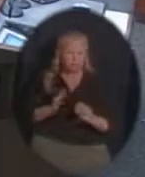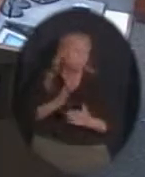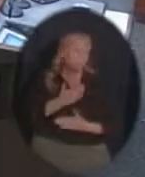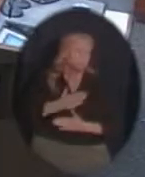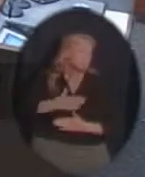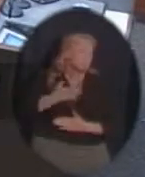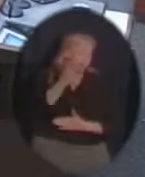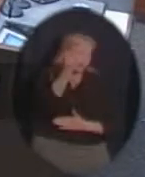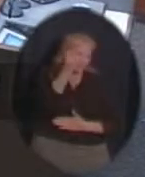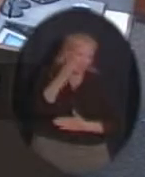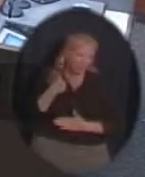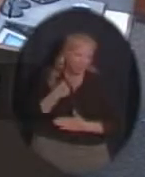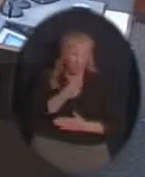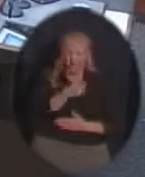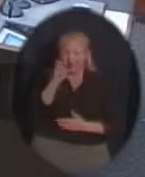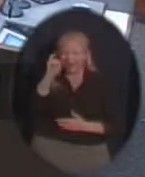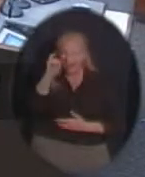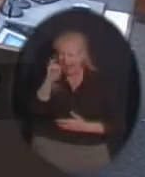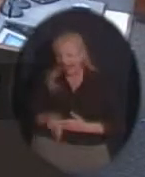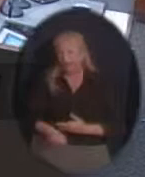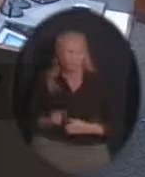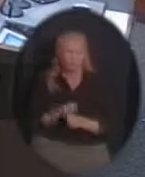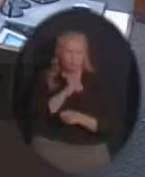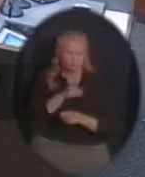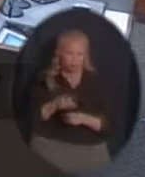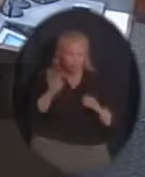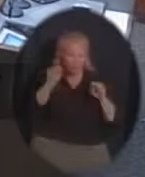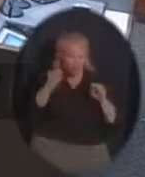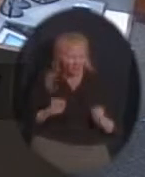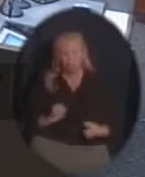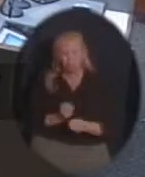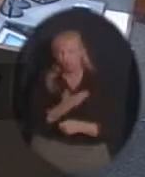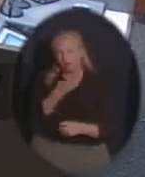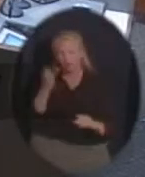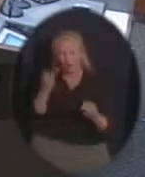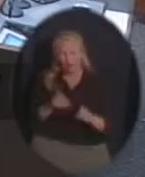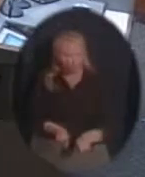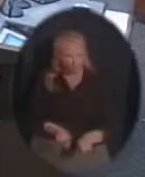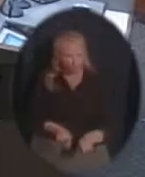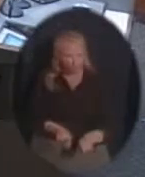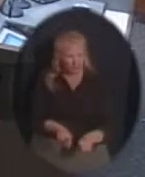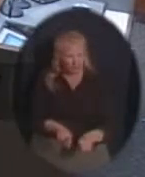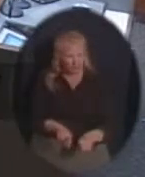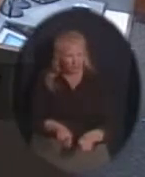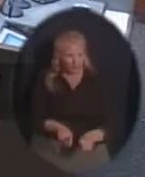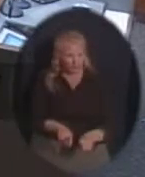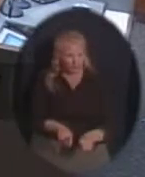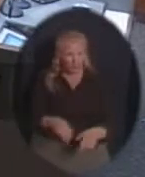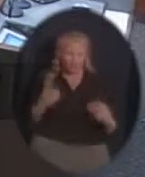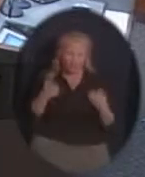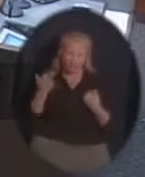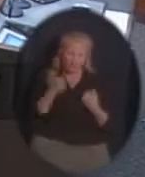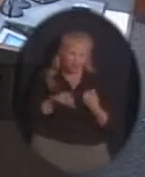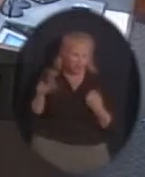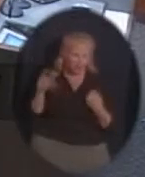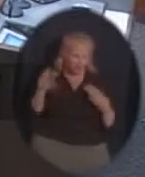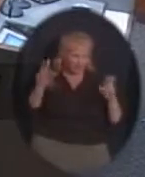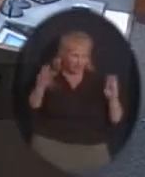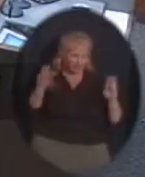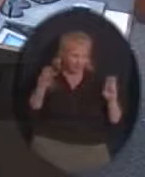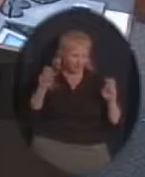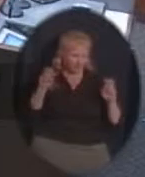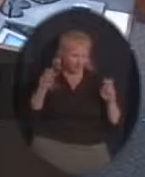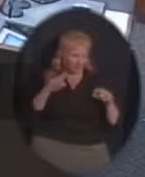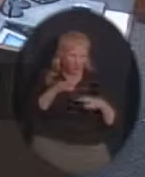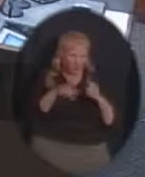board have to make sure that we can execute, that we can make it happen in the classroom. I have another saying. Somebody at the corporate headquarters sneezes, I get